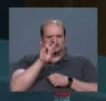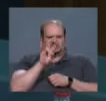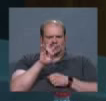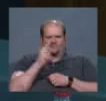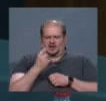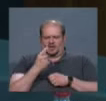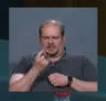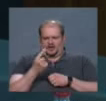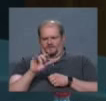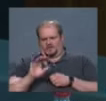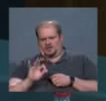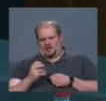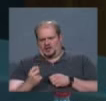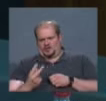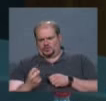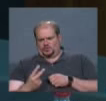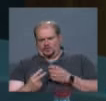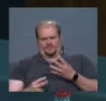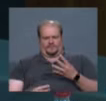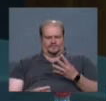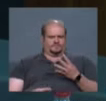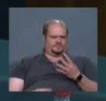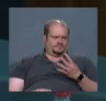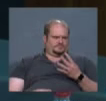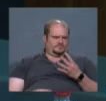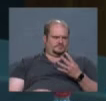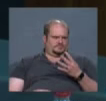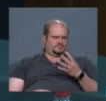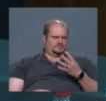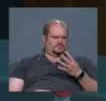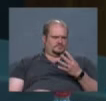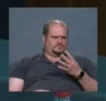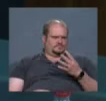11, 9, and 12. Mr. Brzezinski.